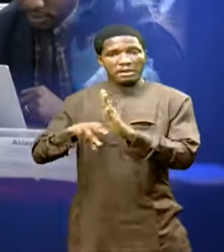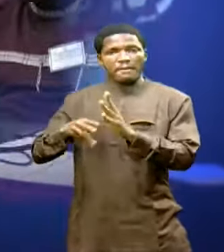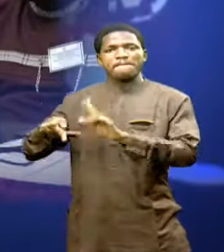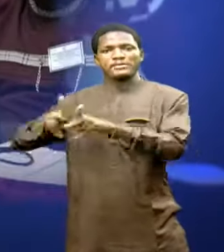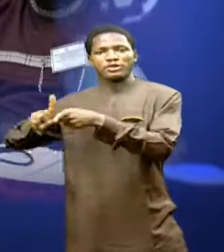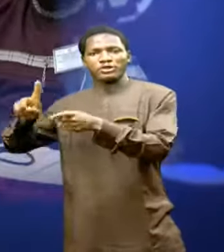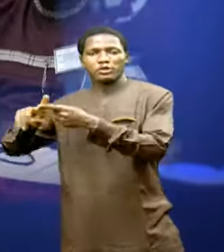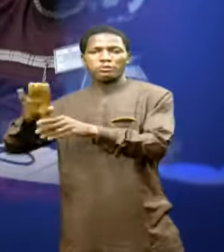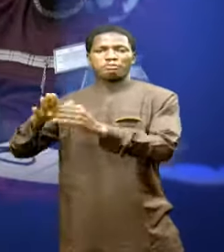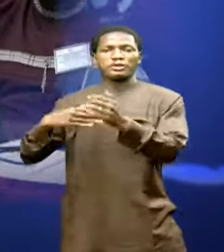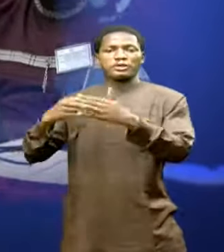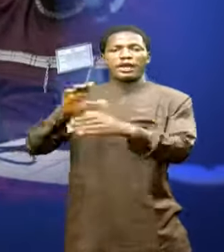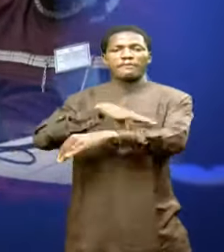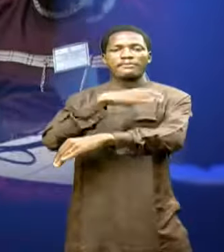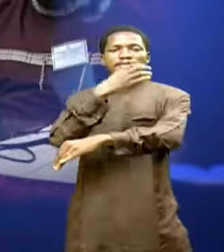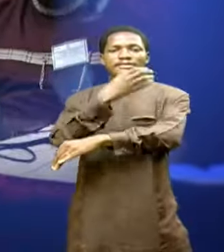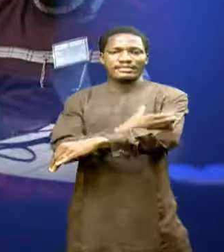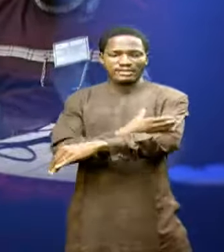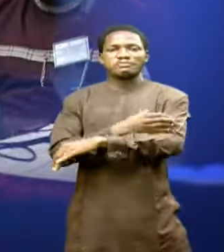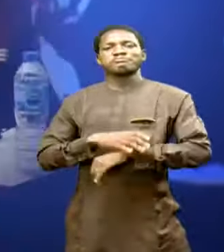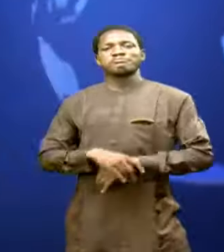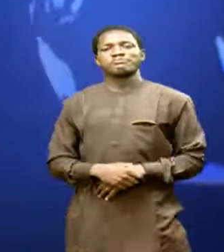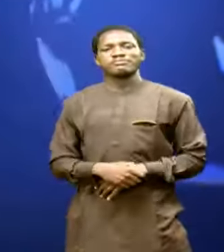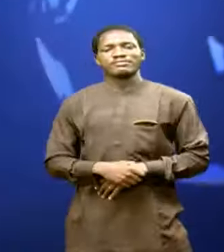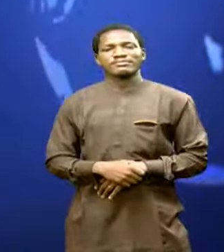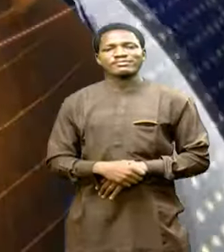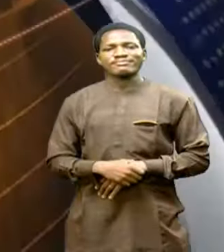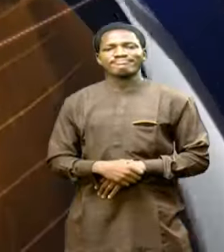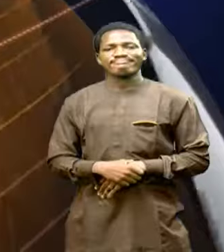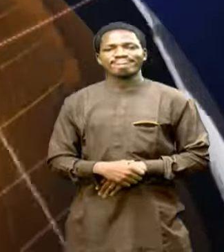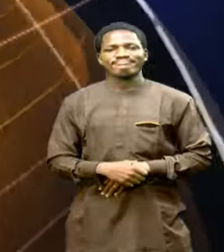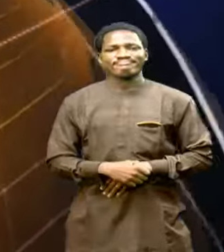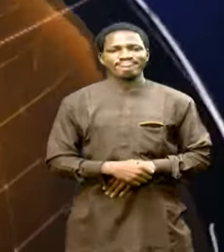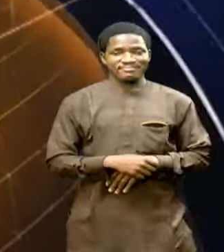on medium-term debt management.